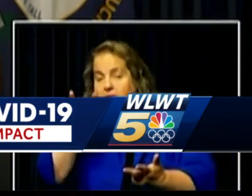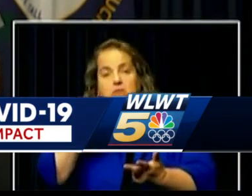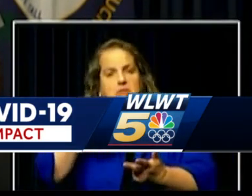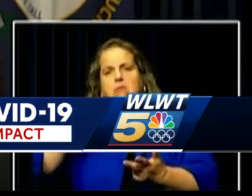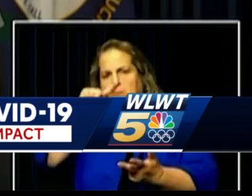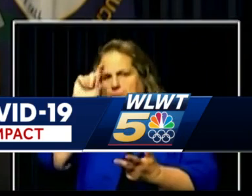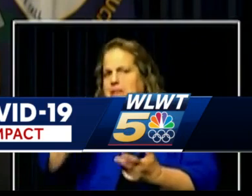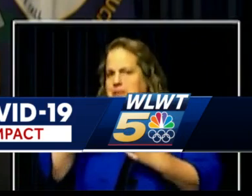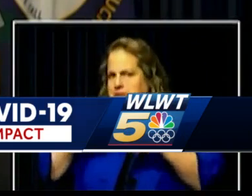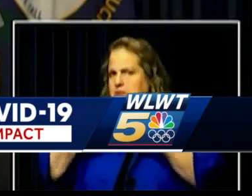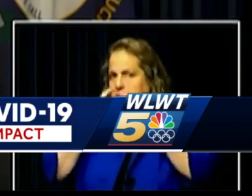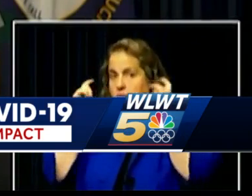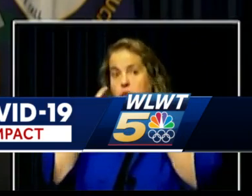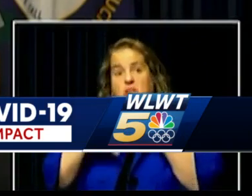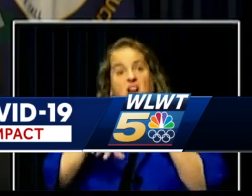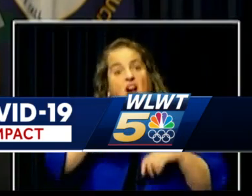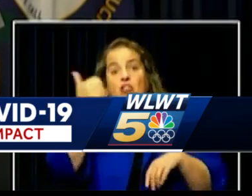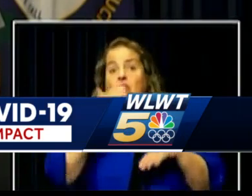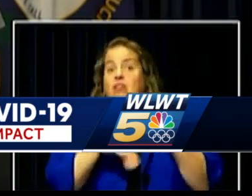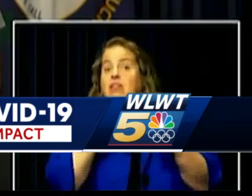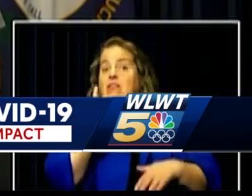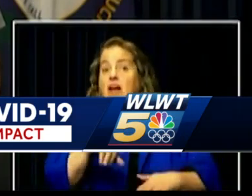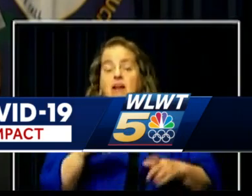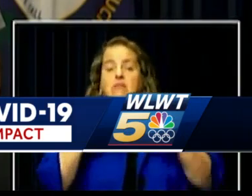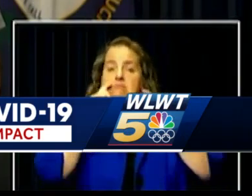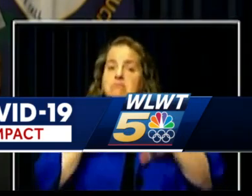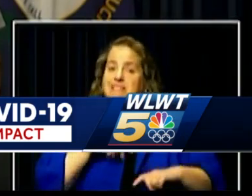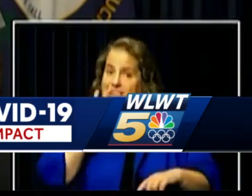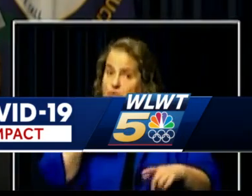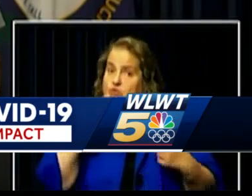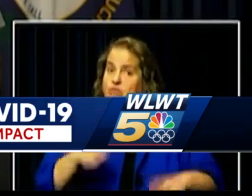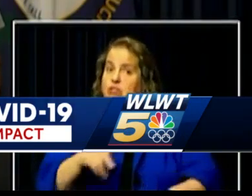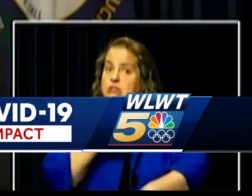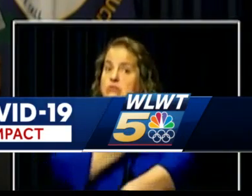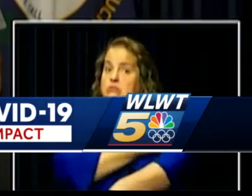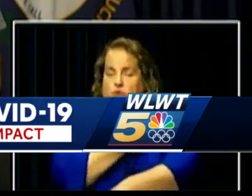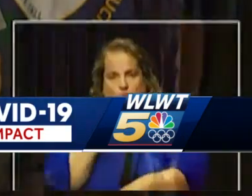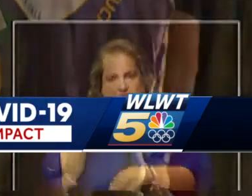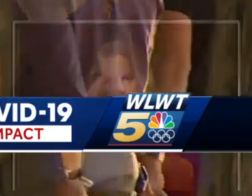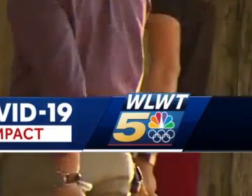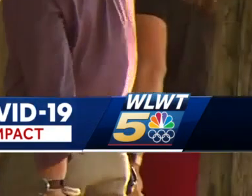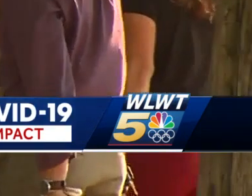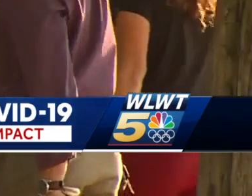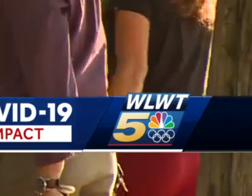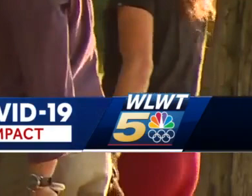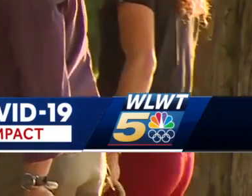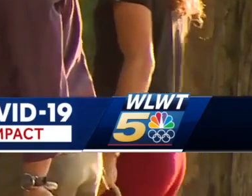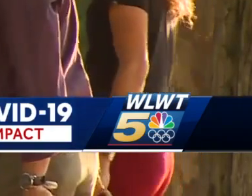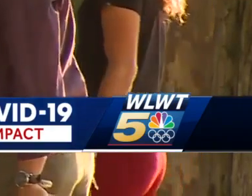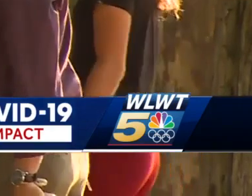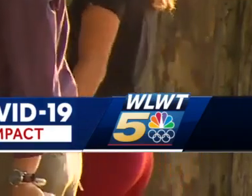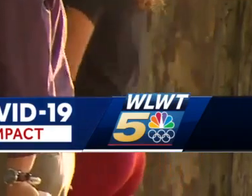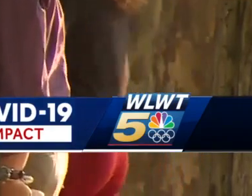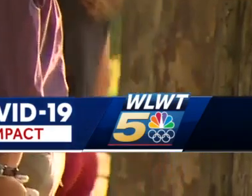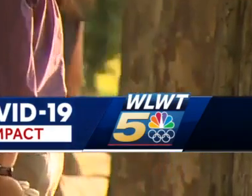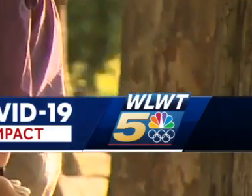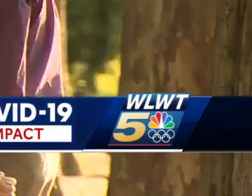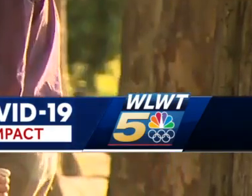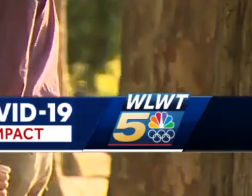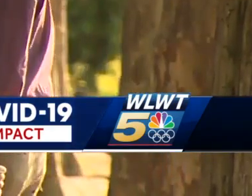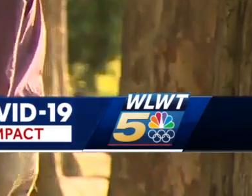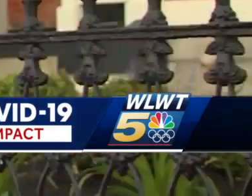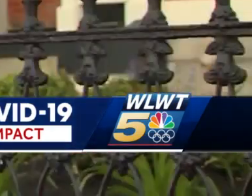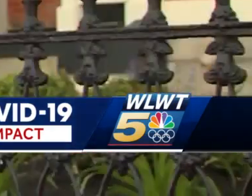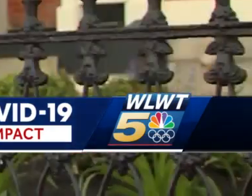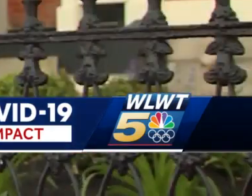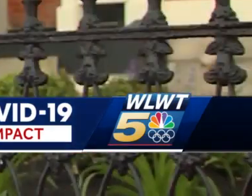and others. We have altered our guidance to mirror the CDC's. Those in Kentucky tell us the news is a